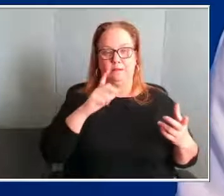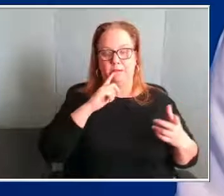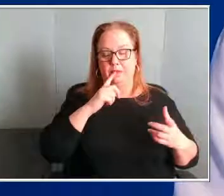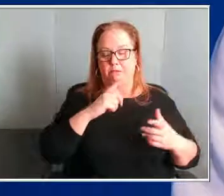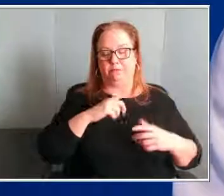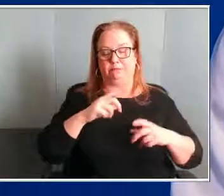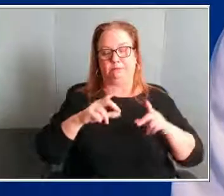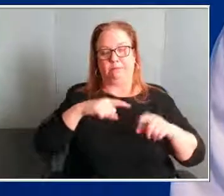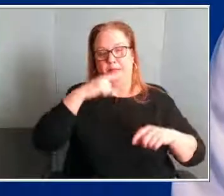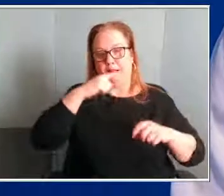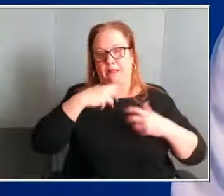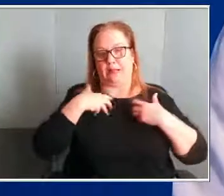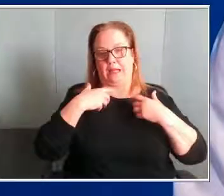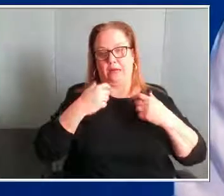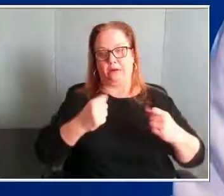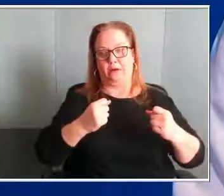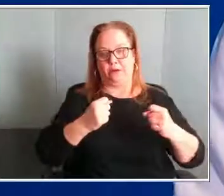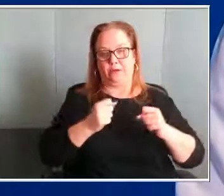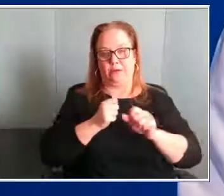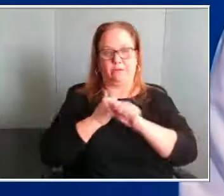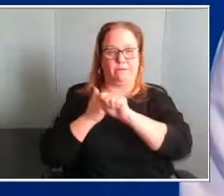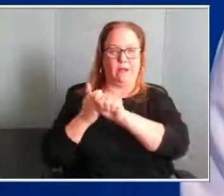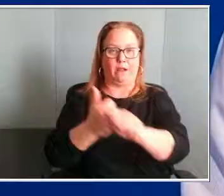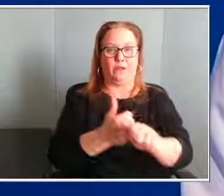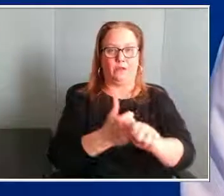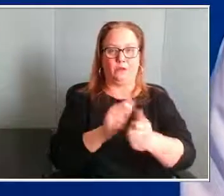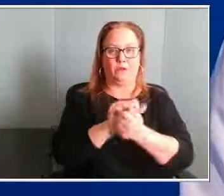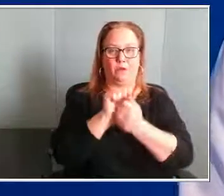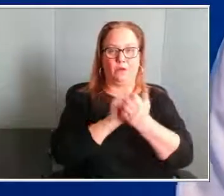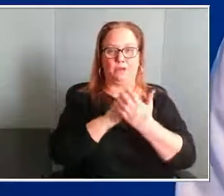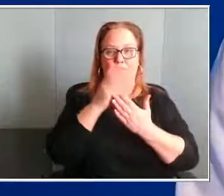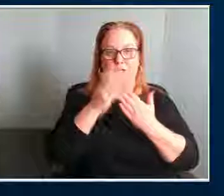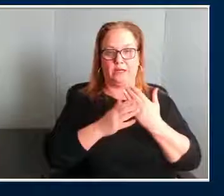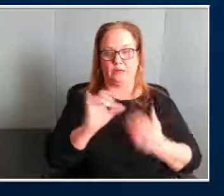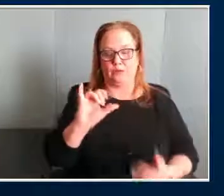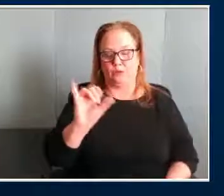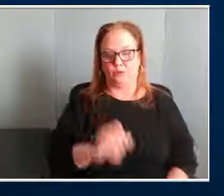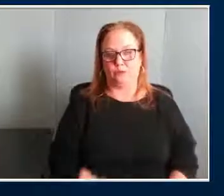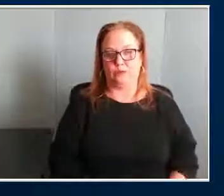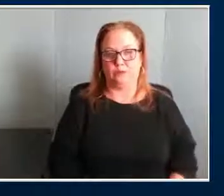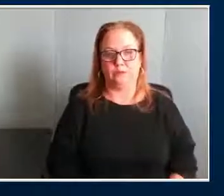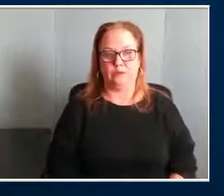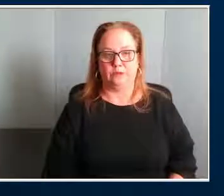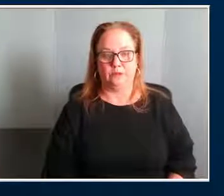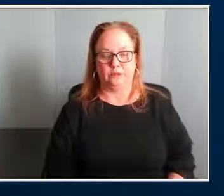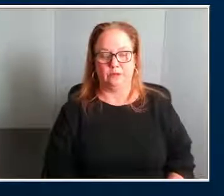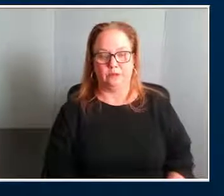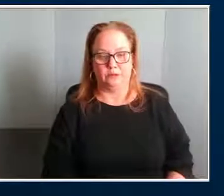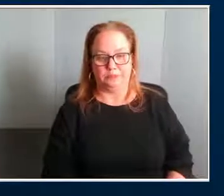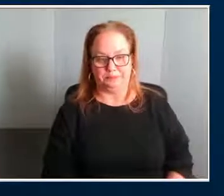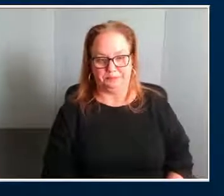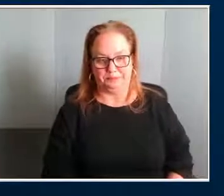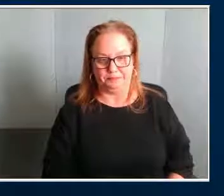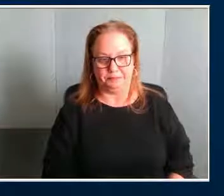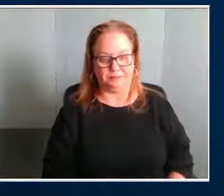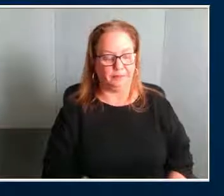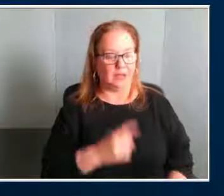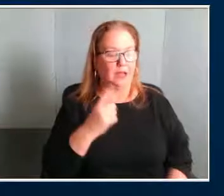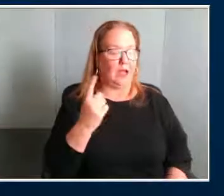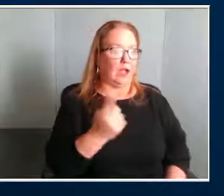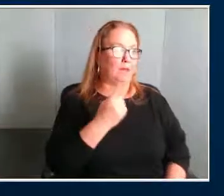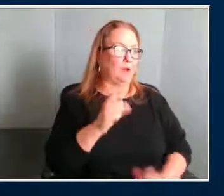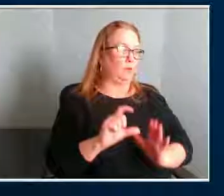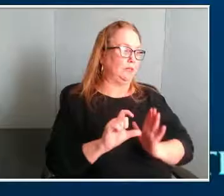go with you wherever you're at, so please remember to wash your hands as well. So I am always impressed. I've